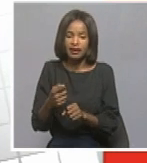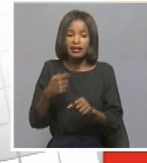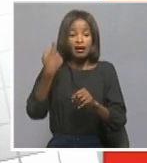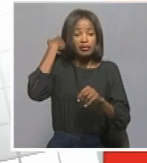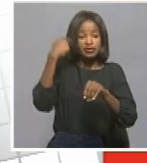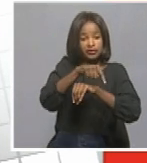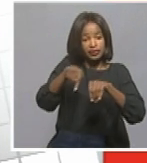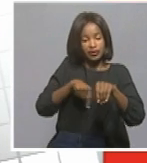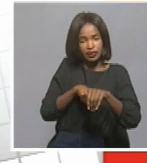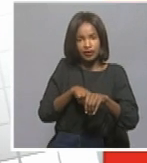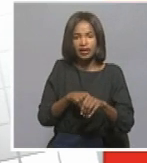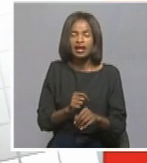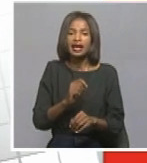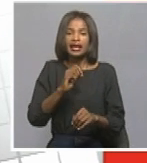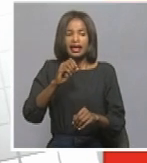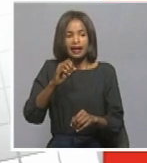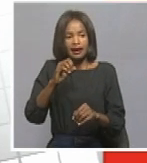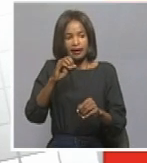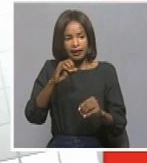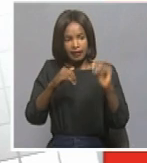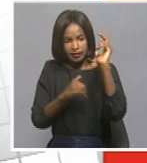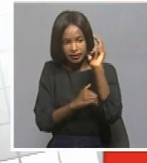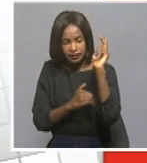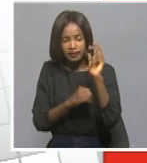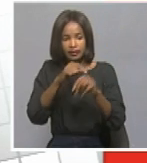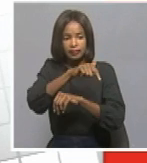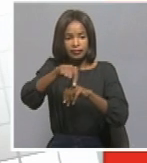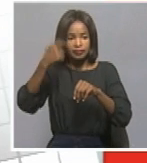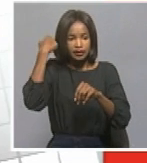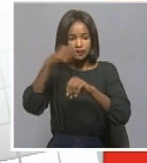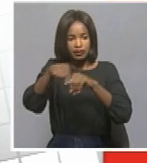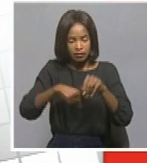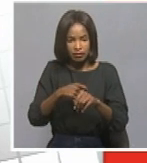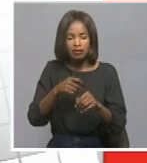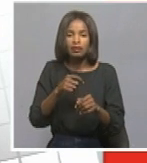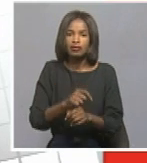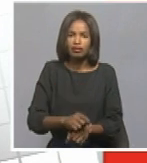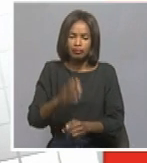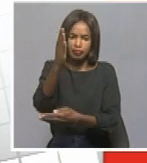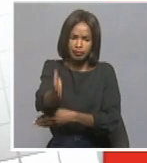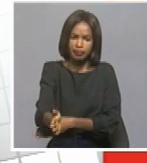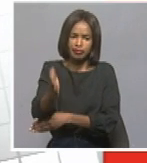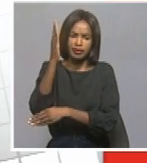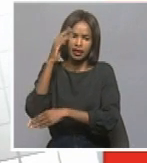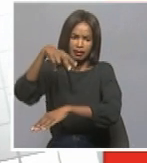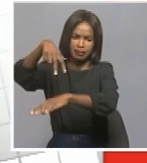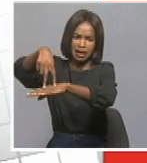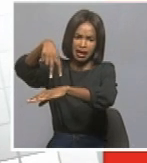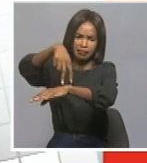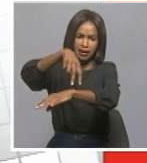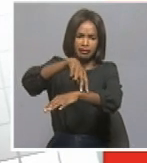Affairs, immigration officers are on duty, and they are manning all the border posts, and they